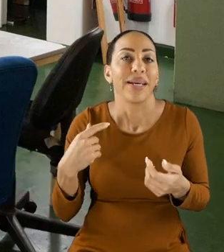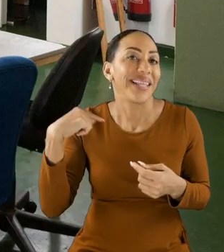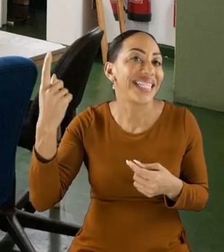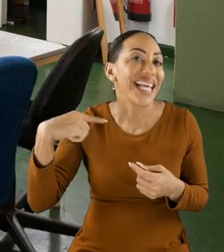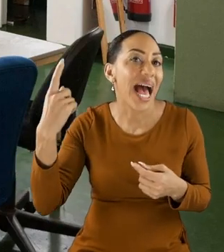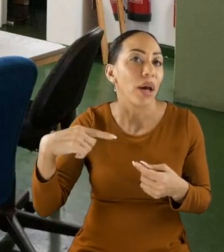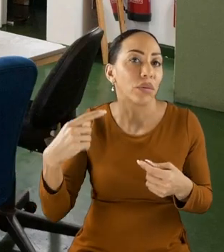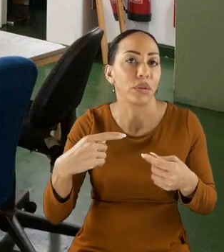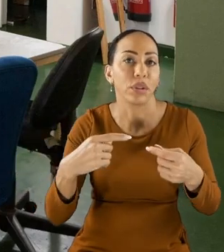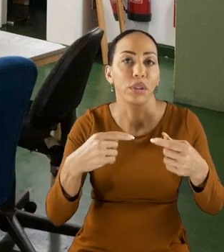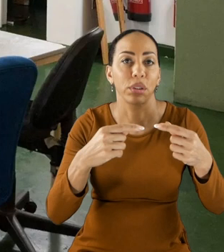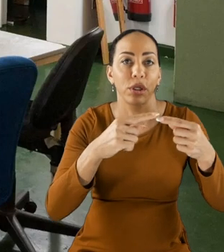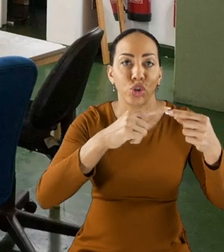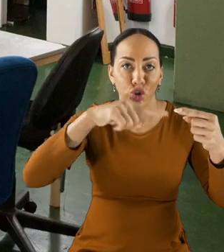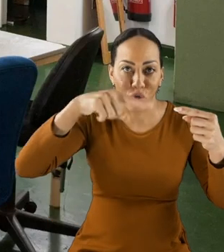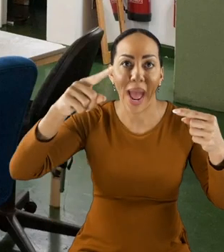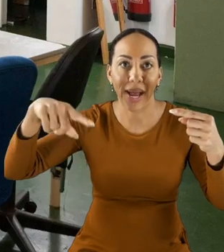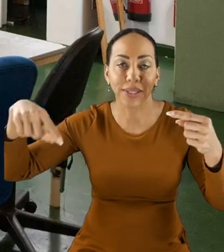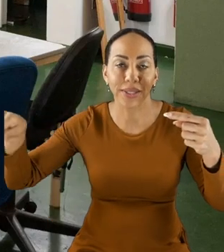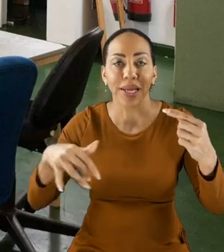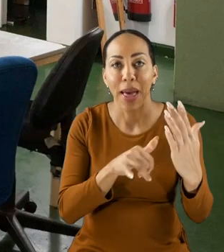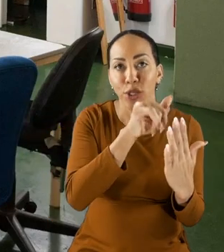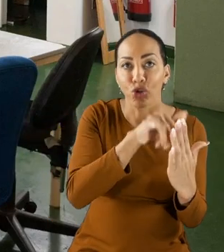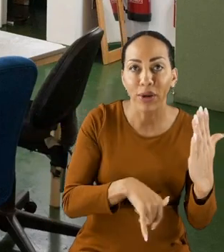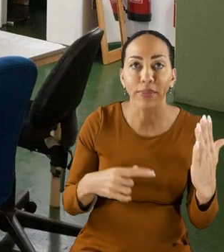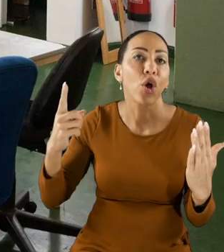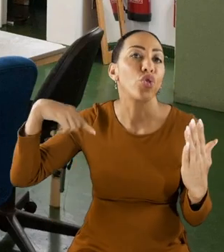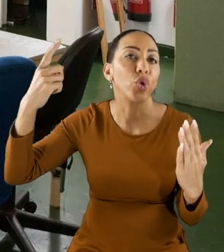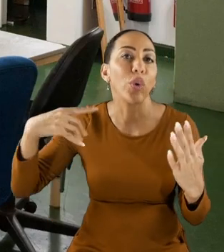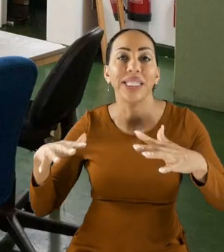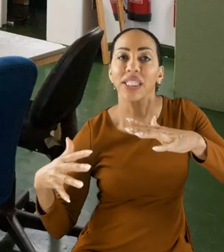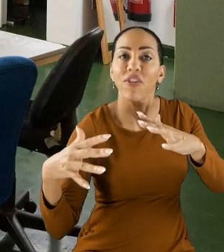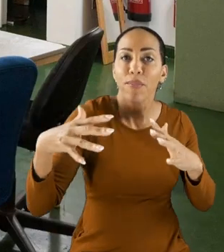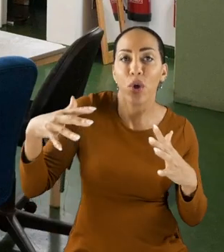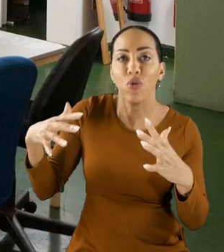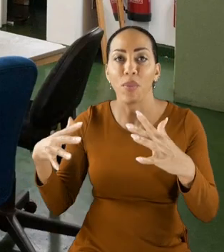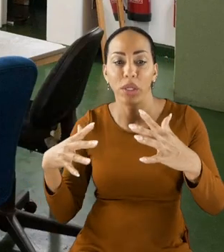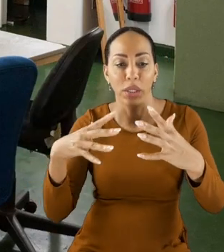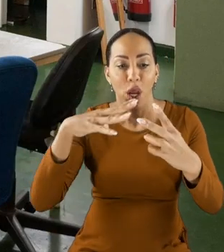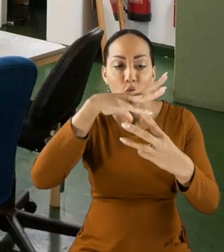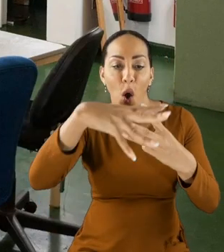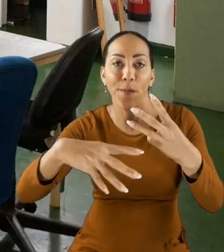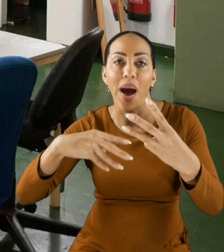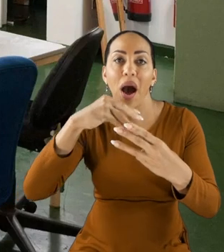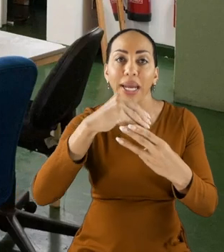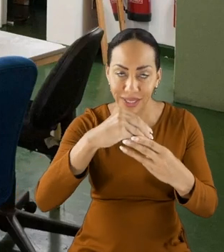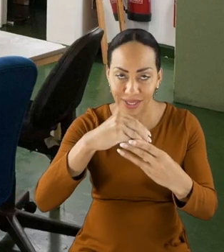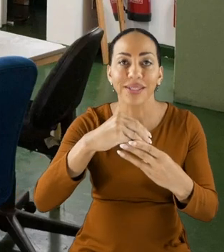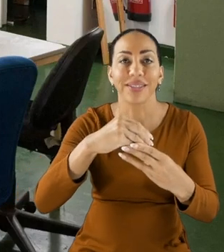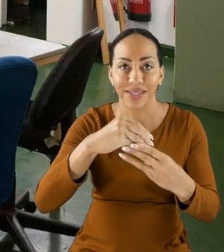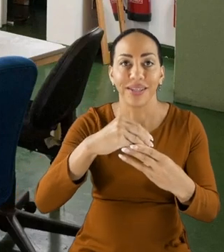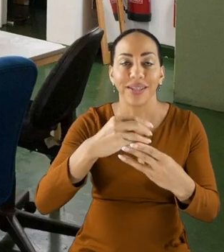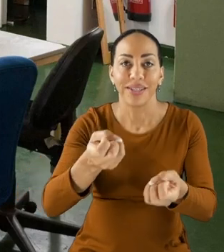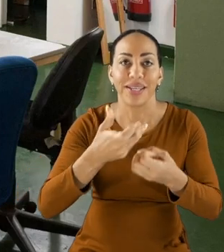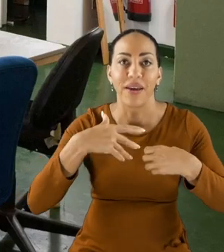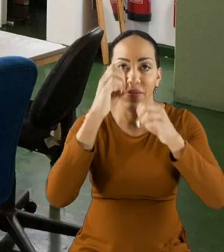is that the soundtrack and the script and the noises of movement on the stage, etc., combine to give you that. So if we're adding in